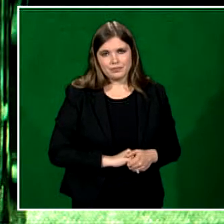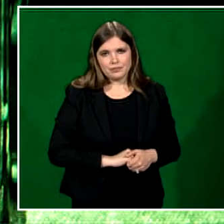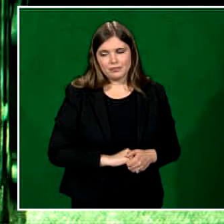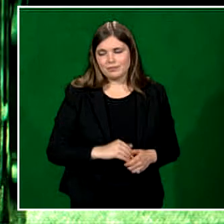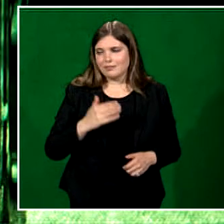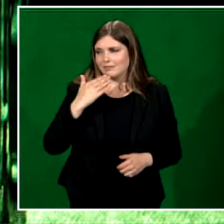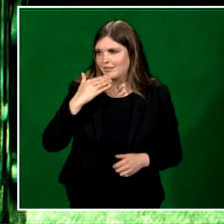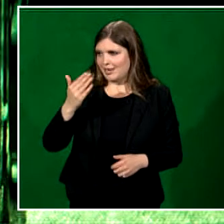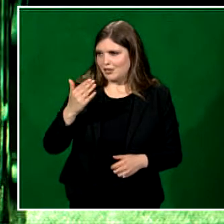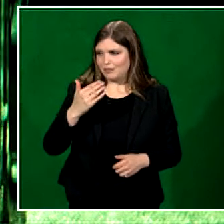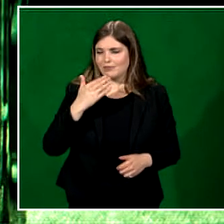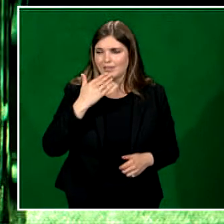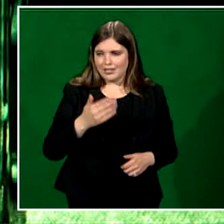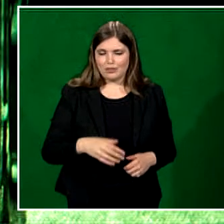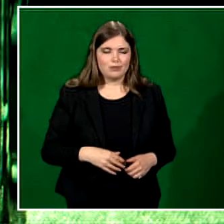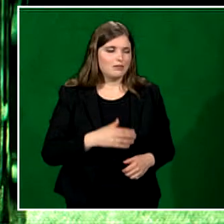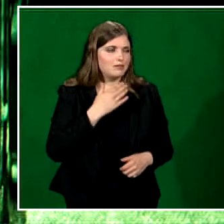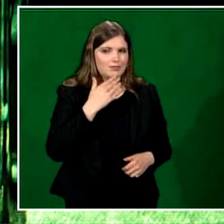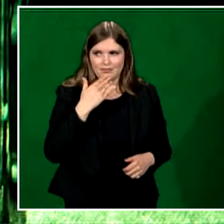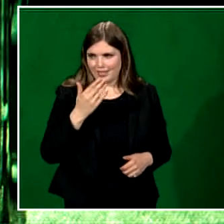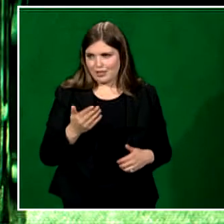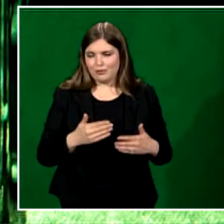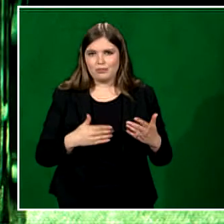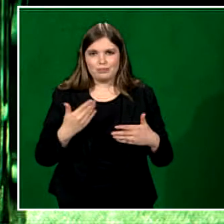Thank you. Thank you. Thank you.